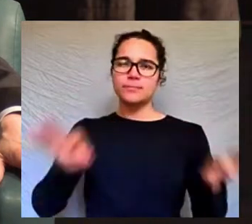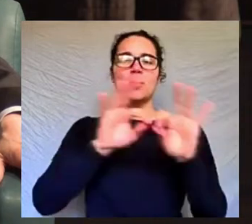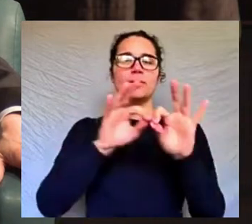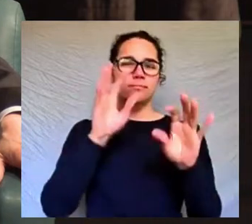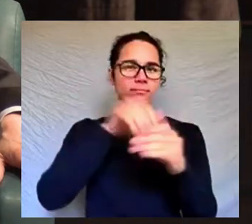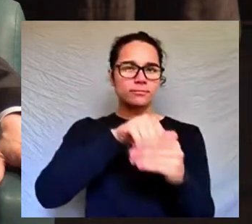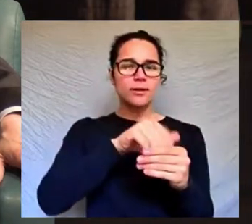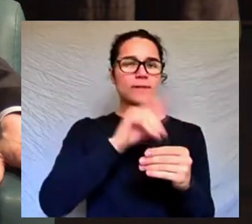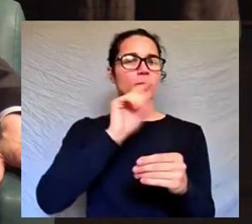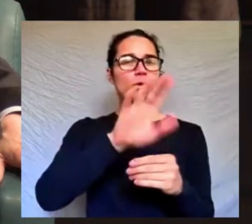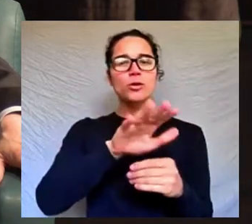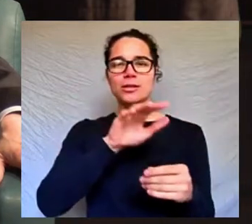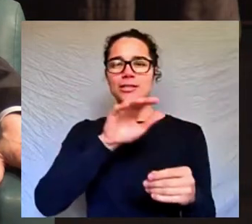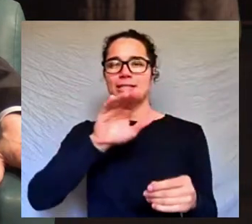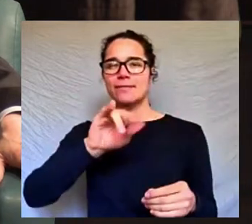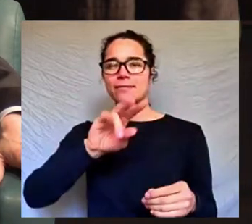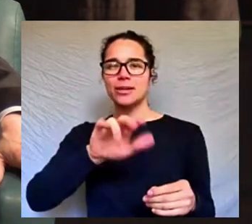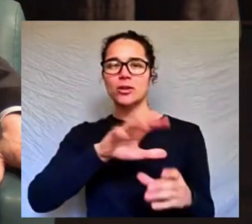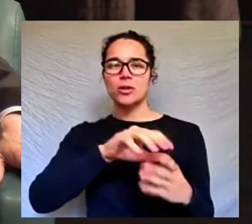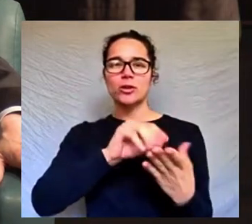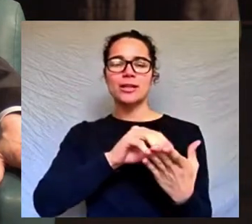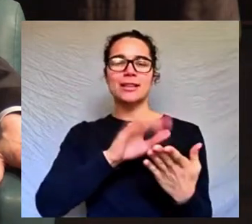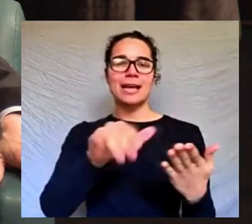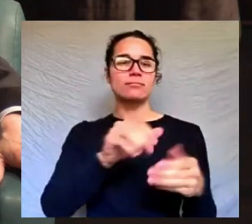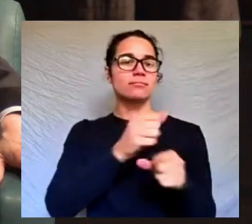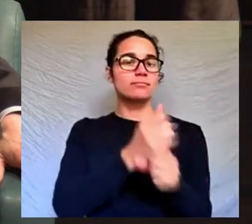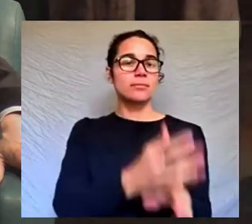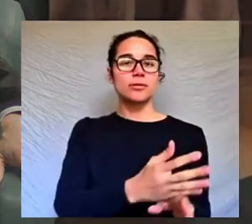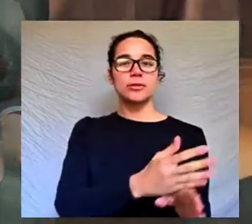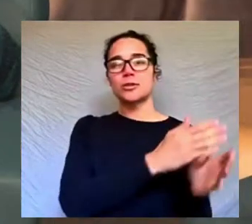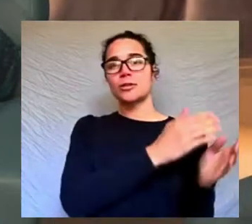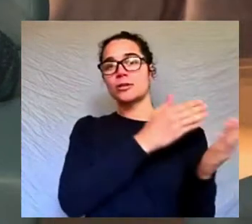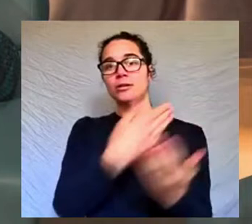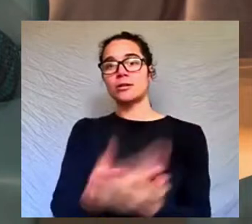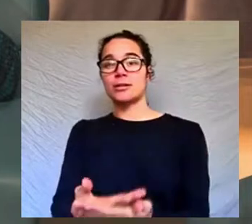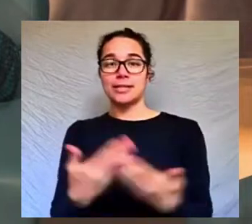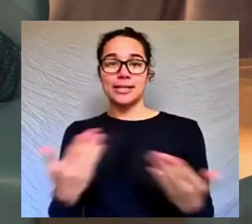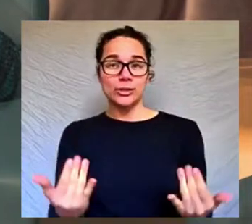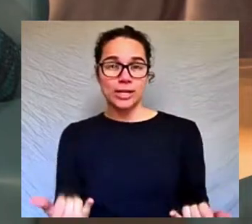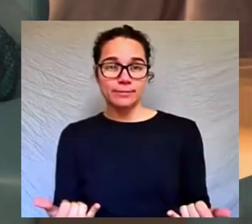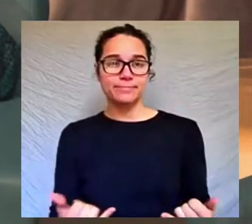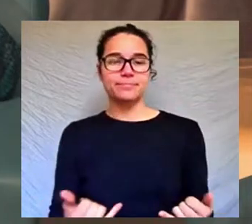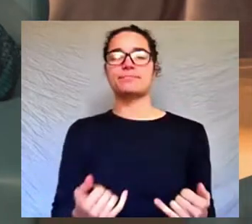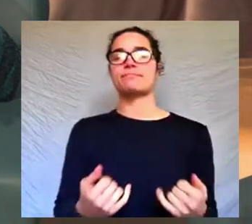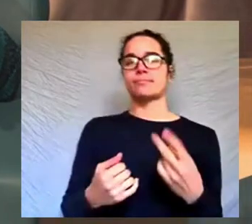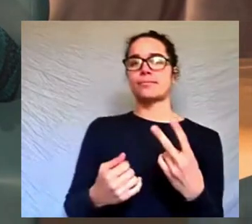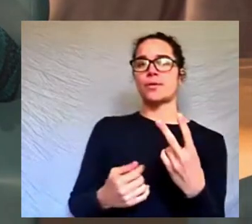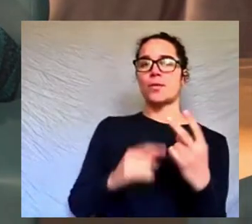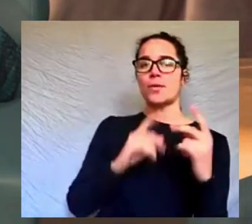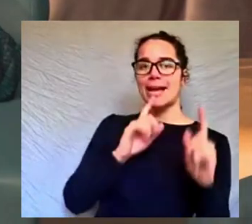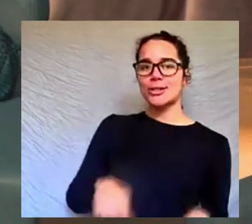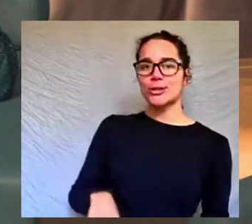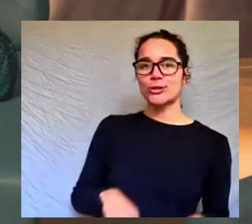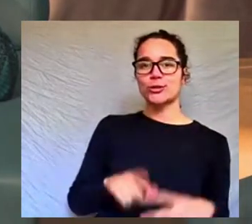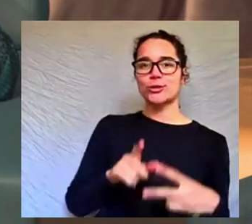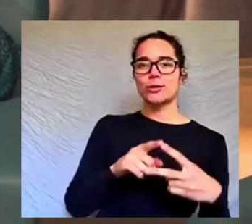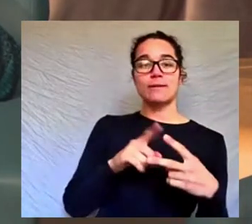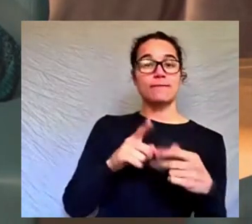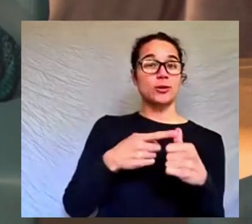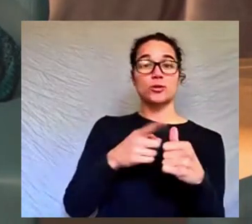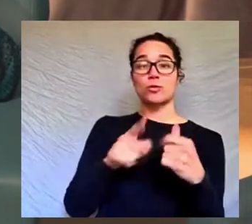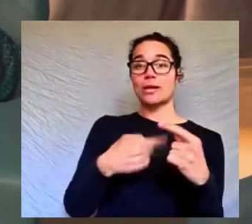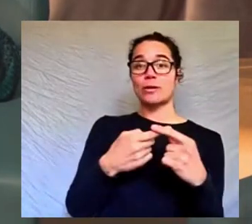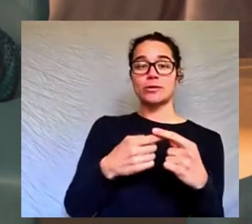today? Well, I had two things. The first is when I was a junior in high school, I